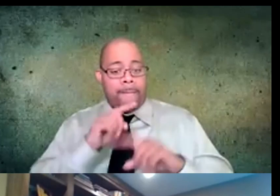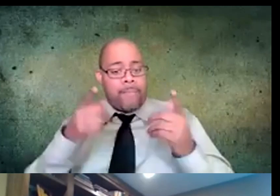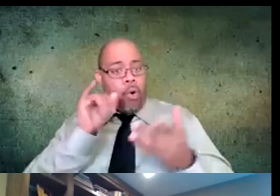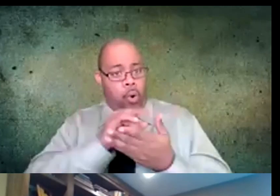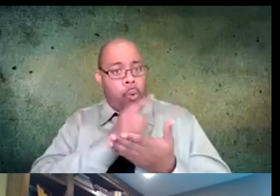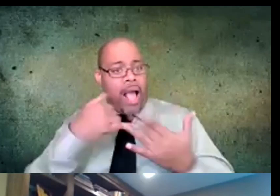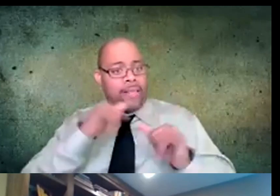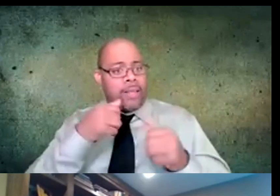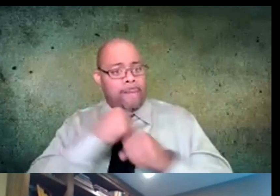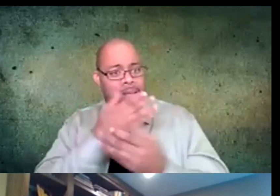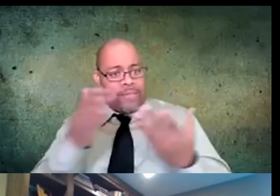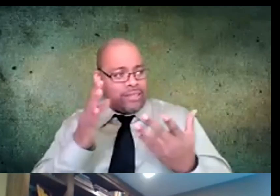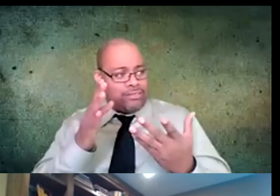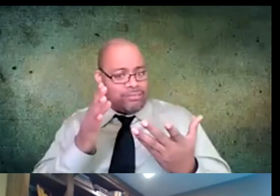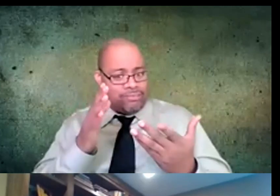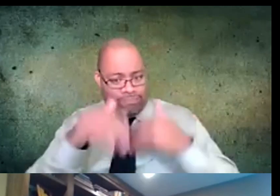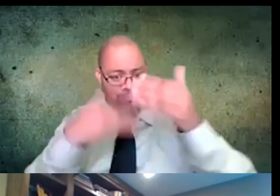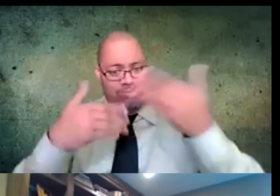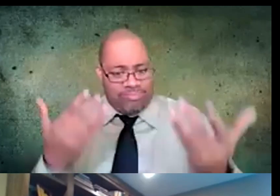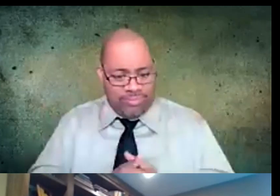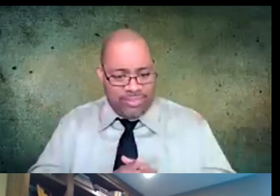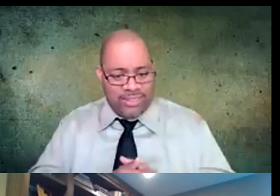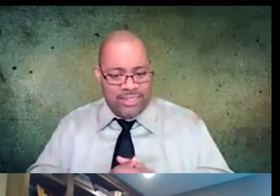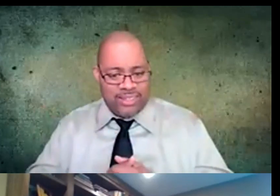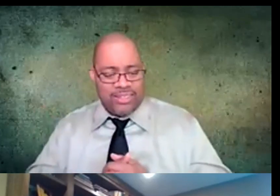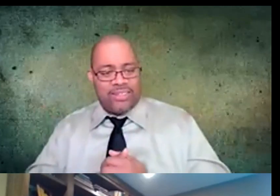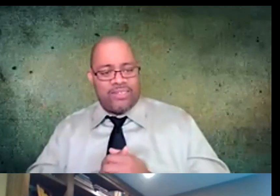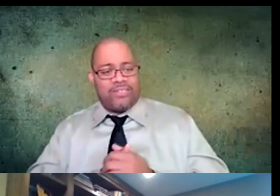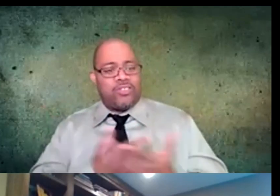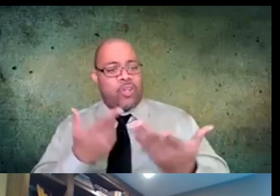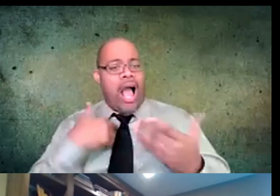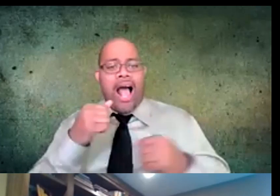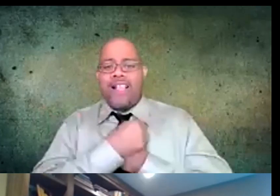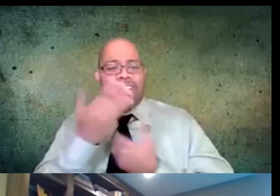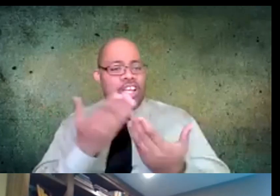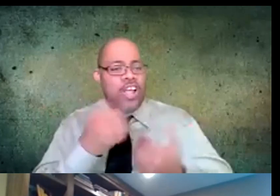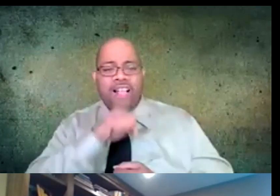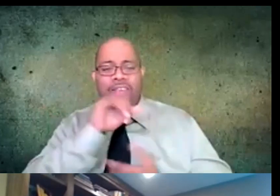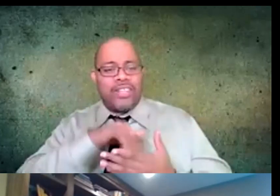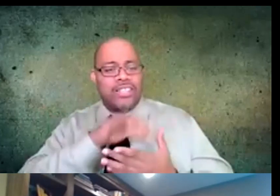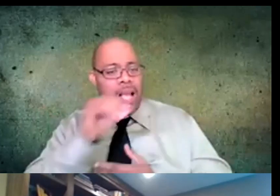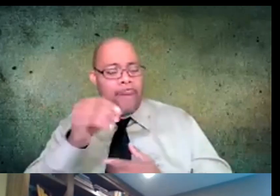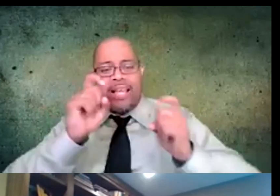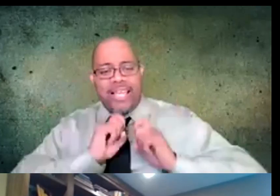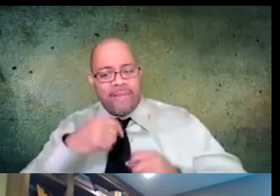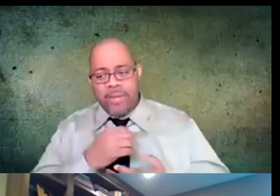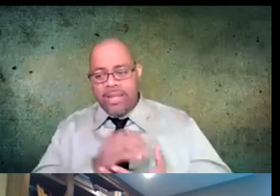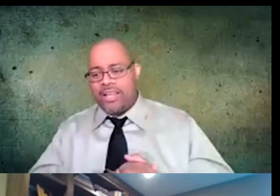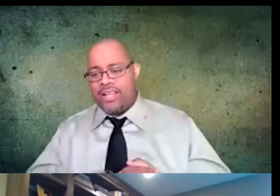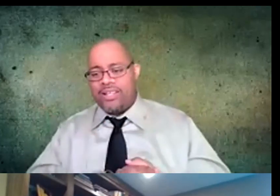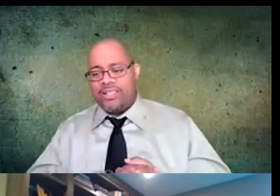still making things up. So I love it here, how this company give me